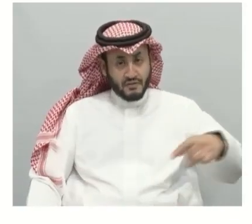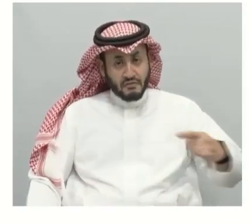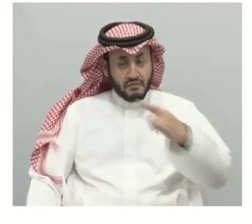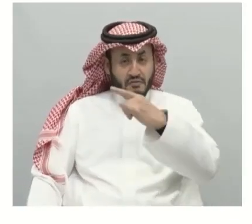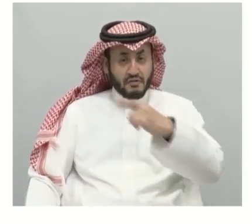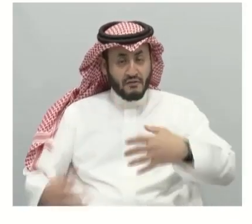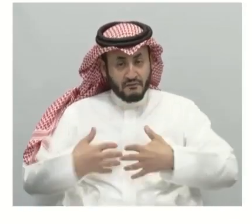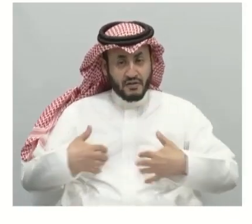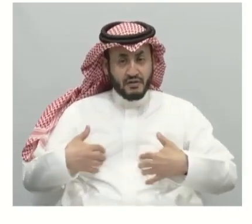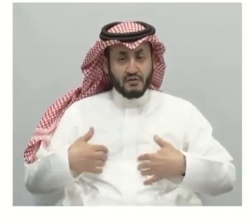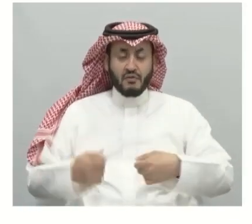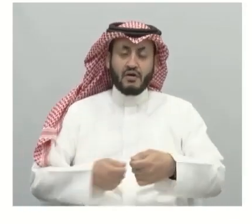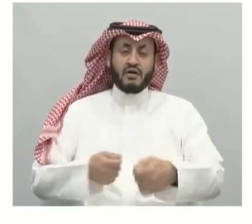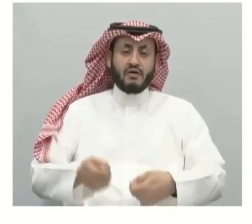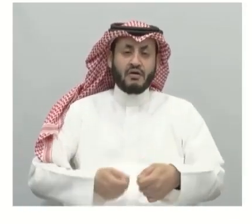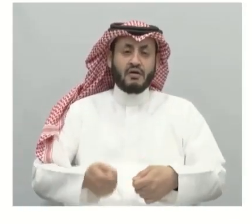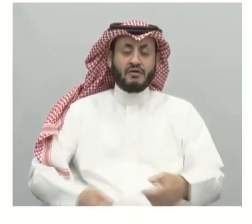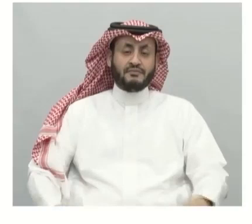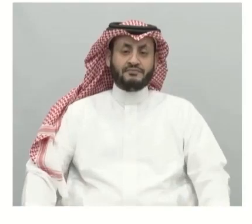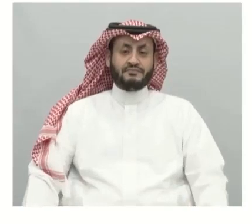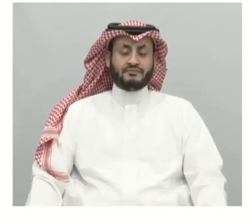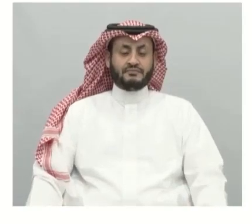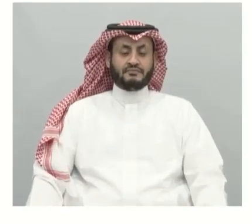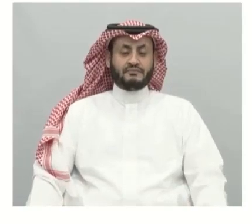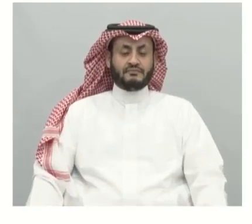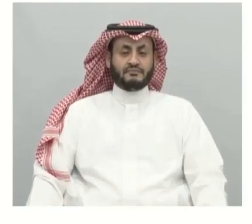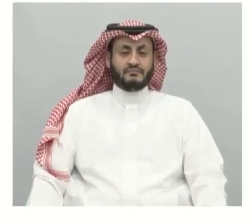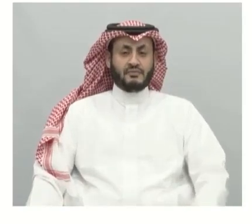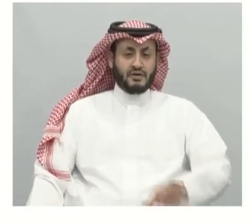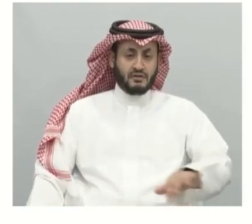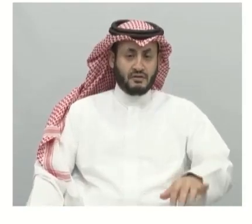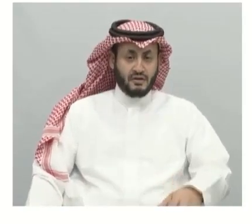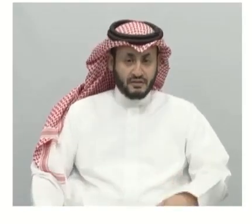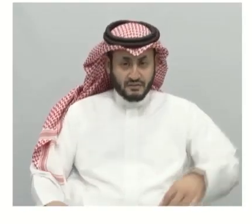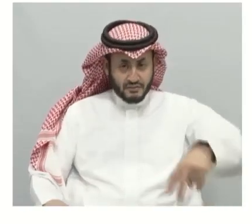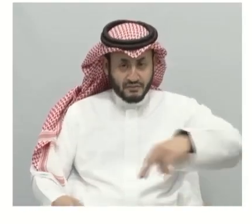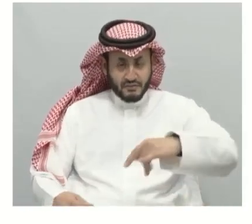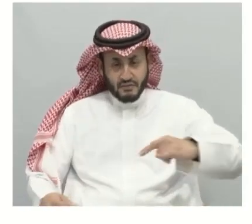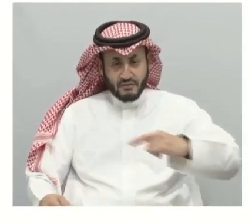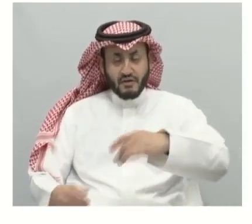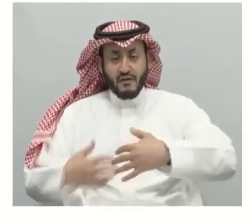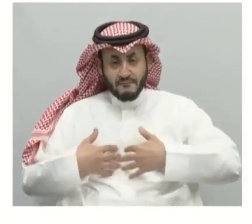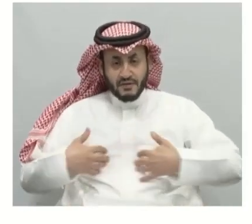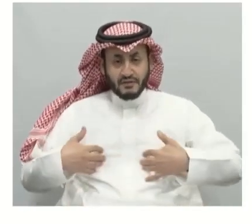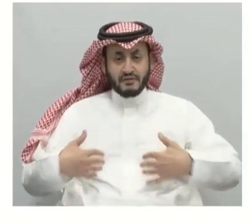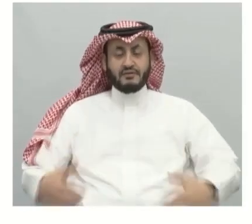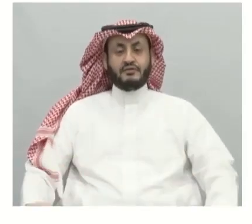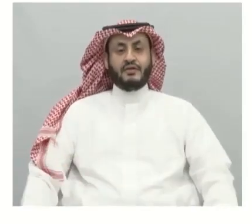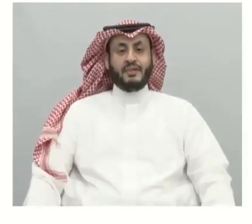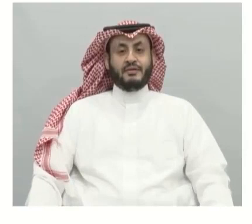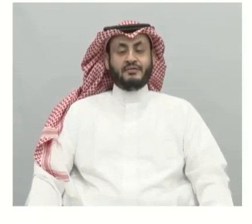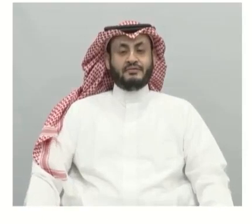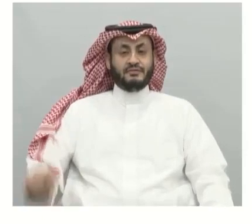So the reporter was asking, hello, are you a tourist? What does a tourist mean? A tourist